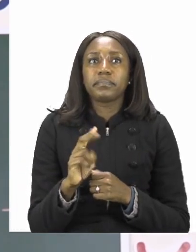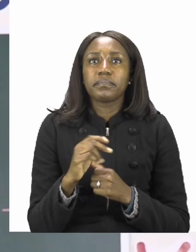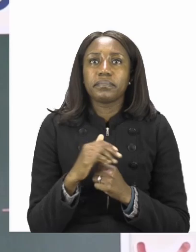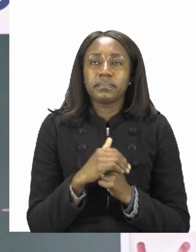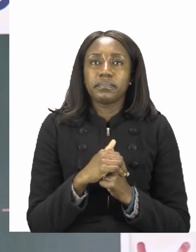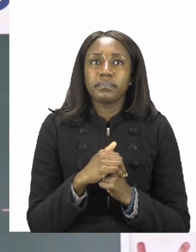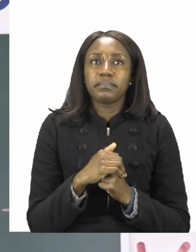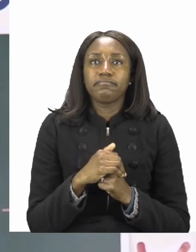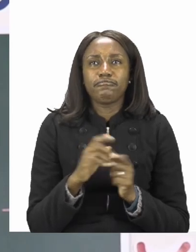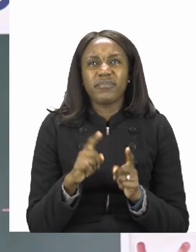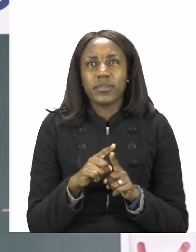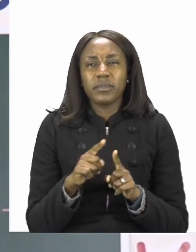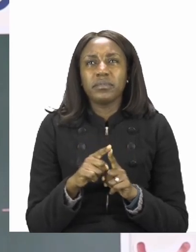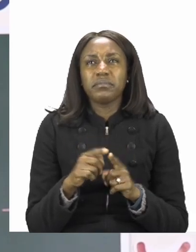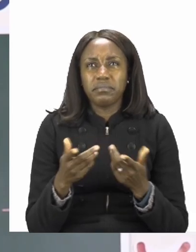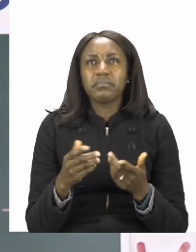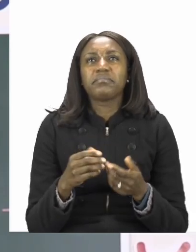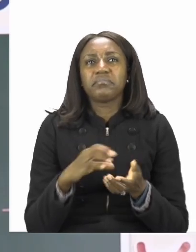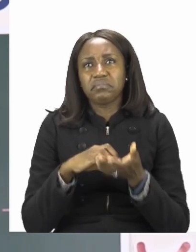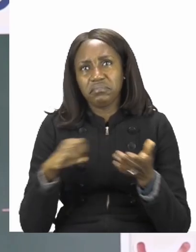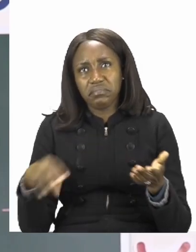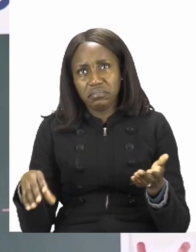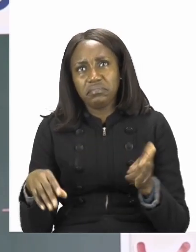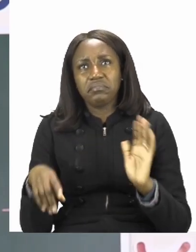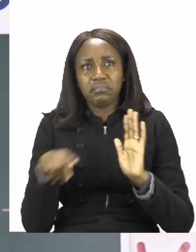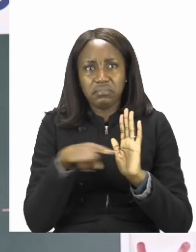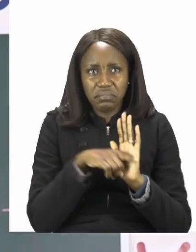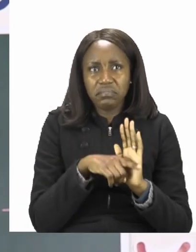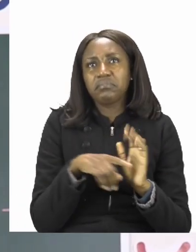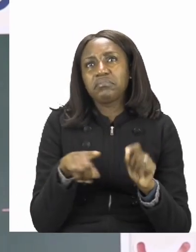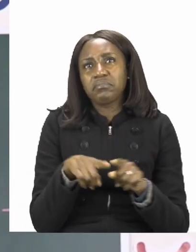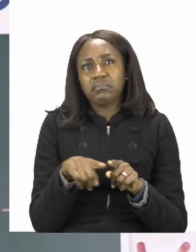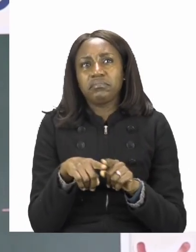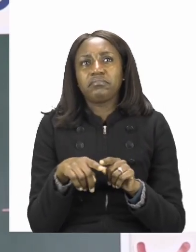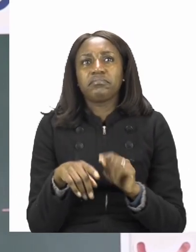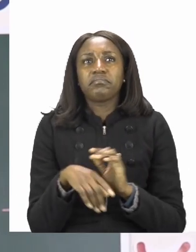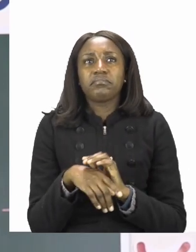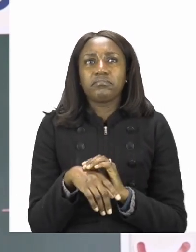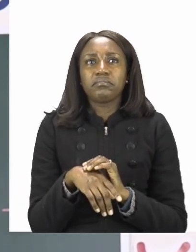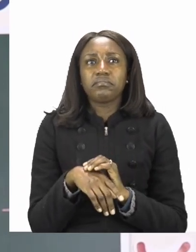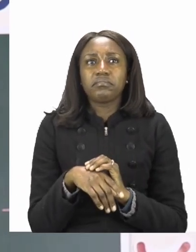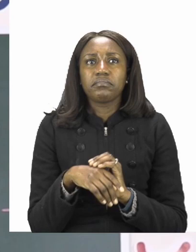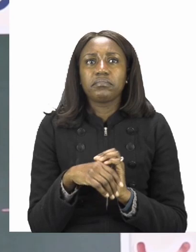same process. So I'm going to say I took away 2.